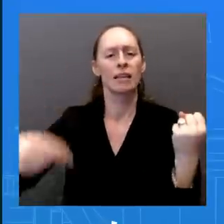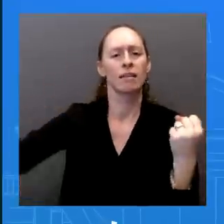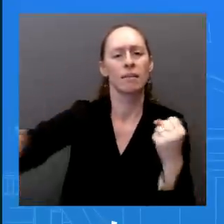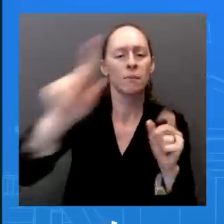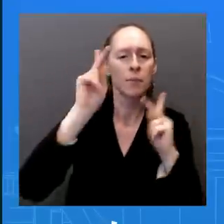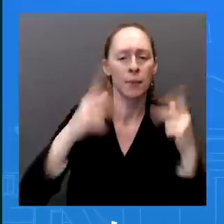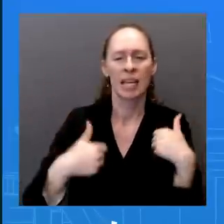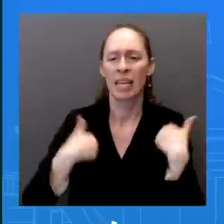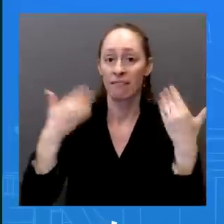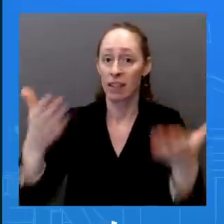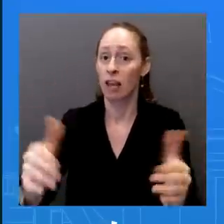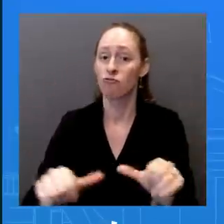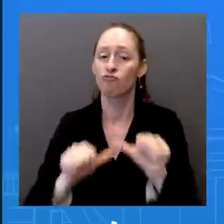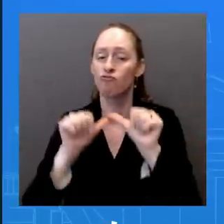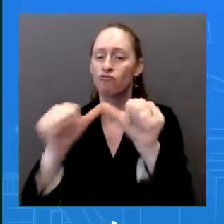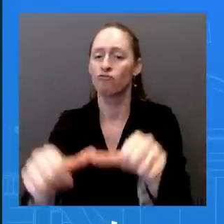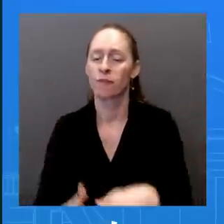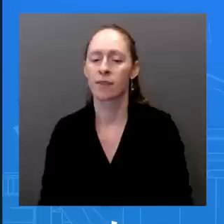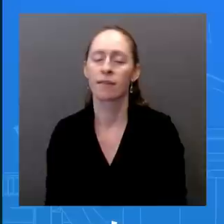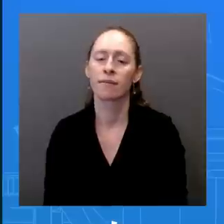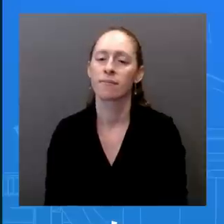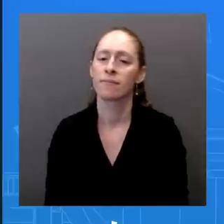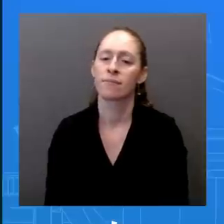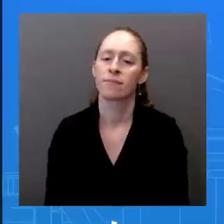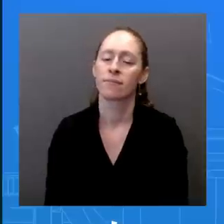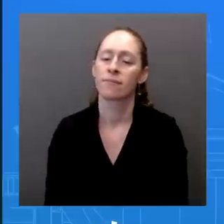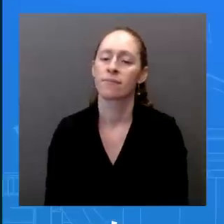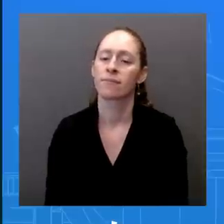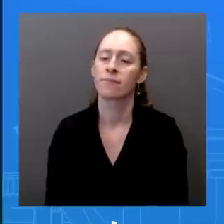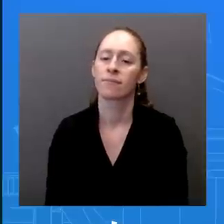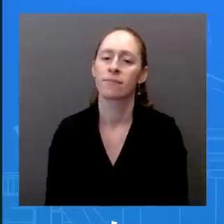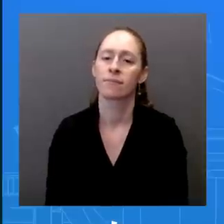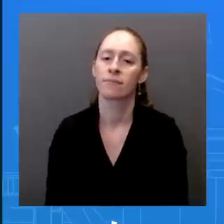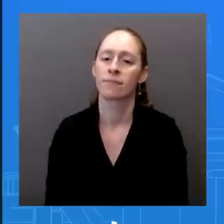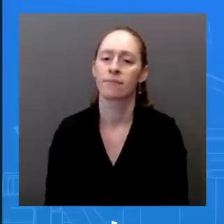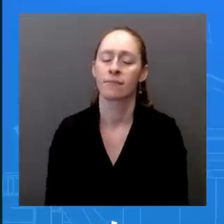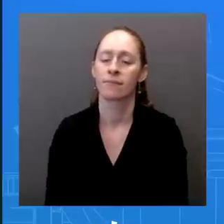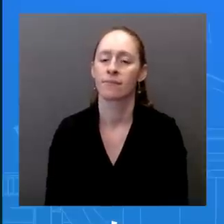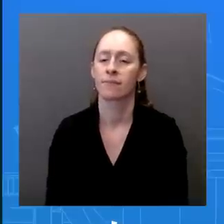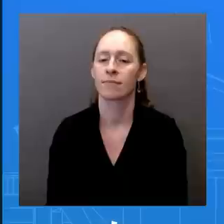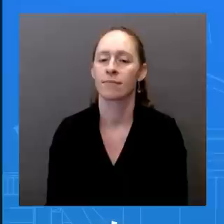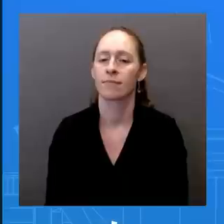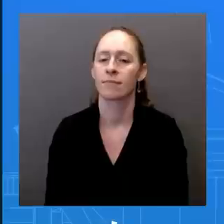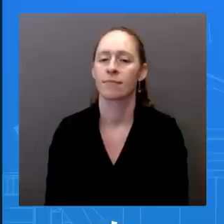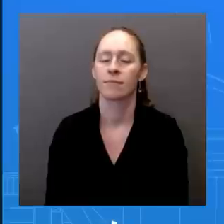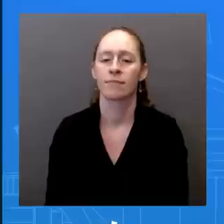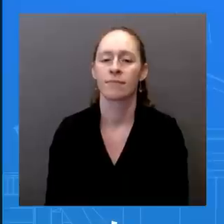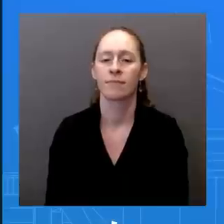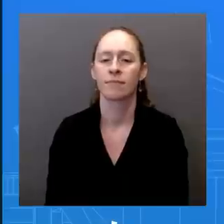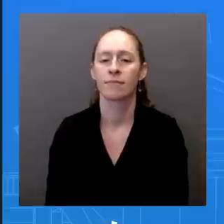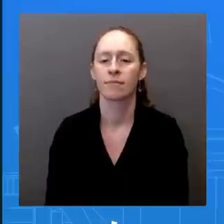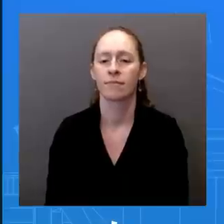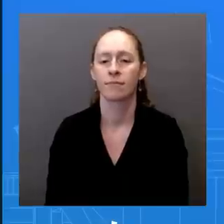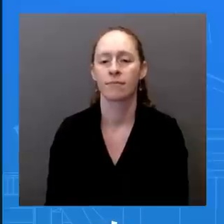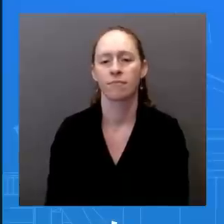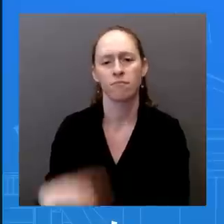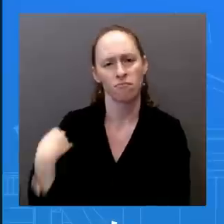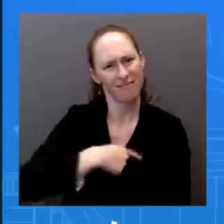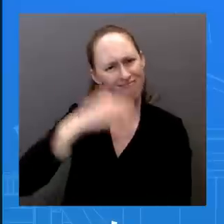a historic outcome in terms of the commitments made, financial commitments made by our partners and by the United